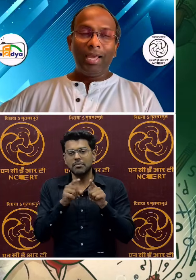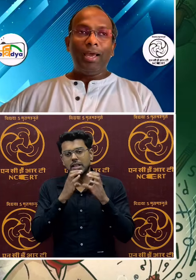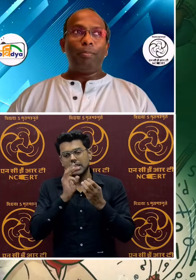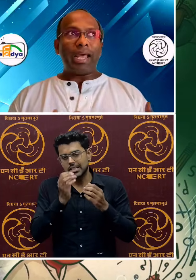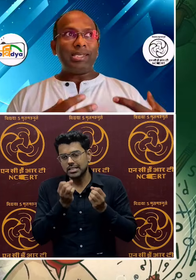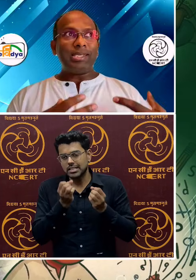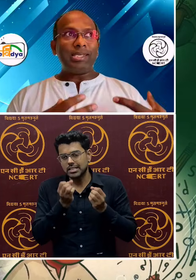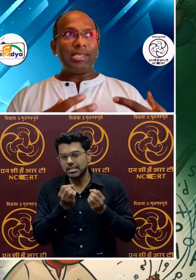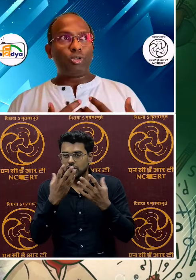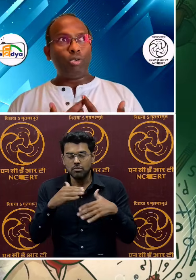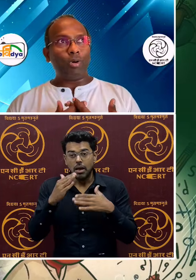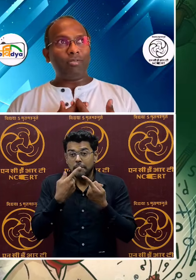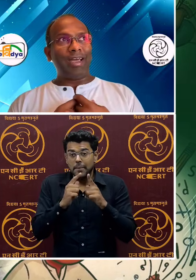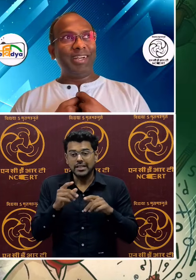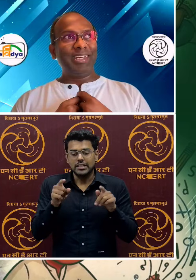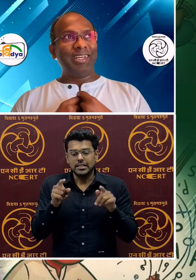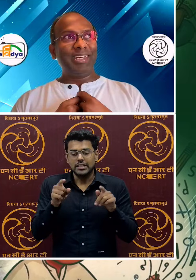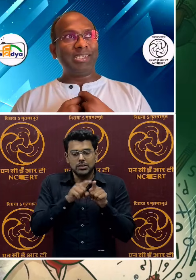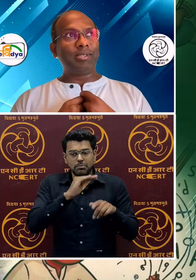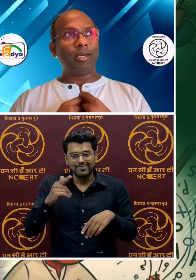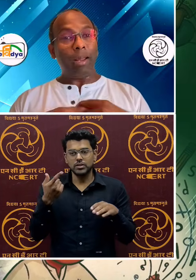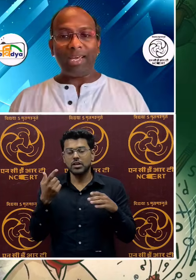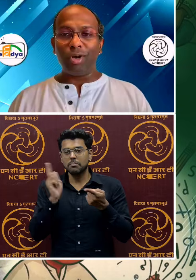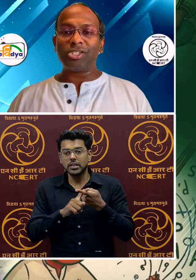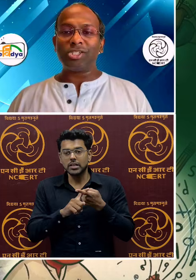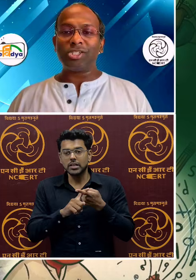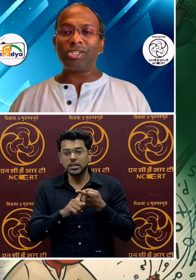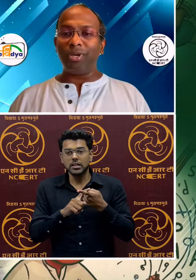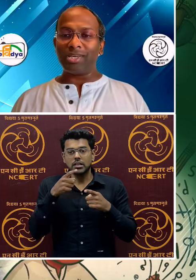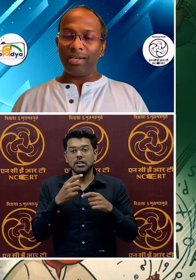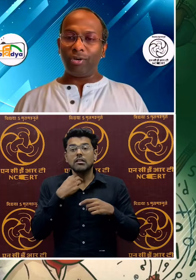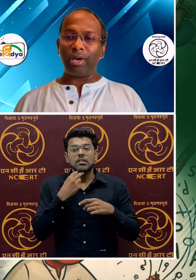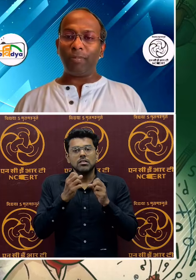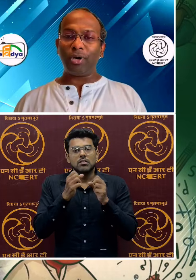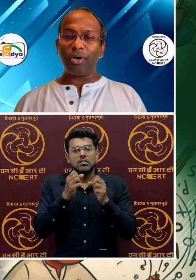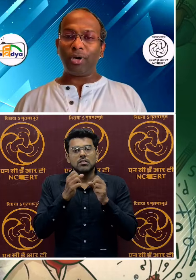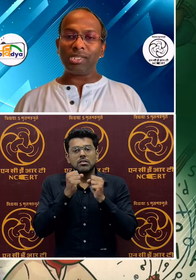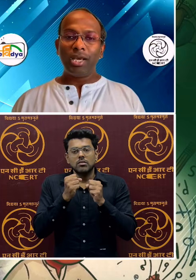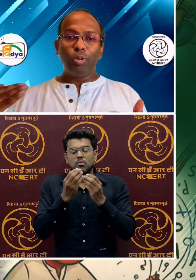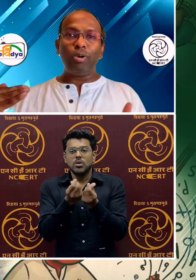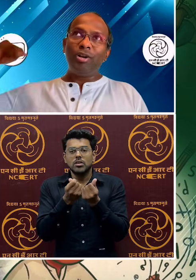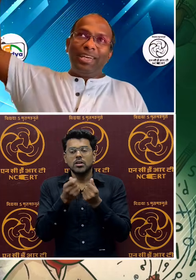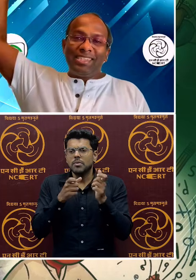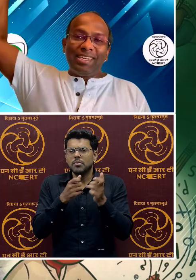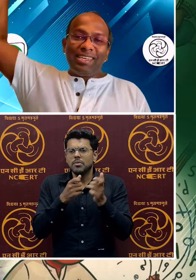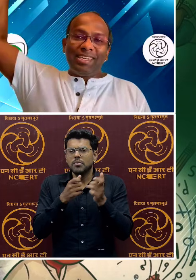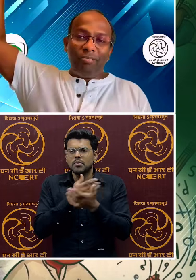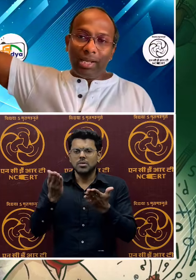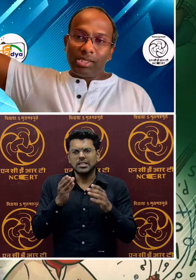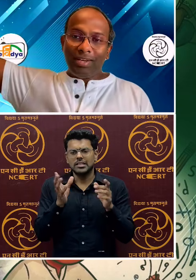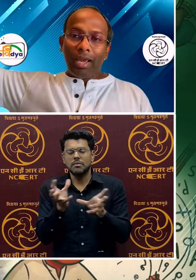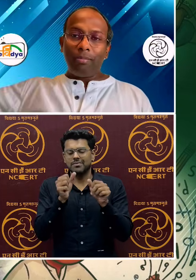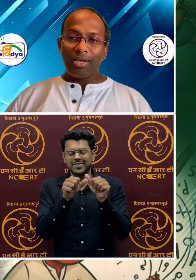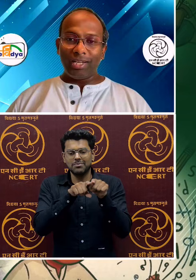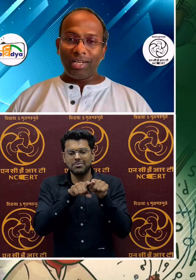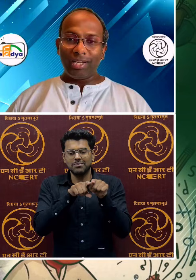only. But as student, what would happen is, remedial will also be hostile for you. Why? Because you would want to reach somewhere